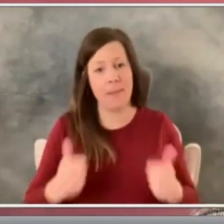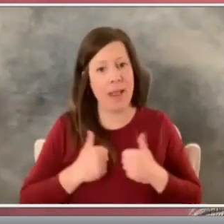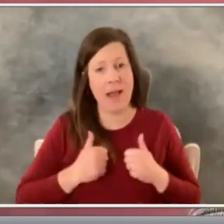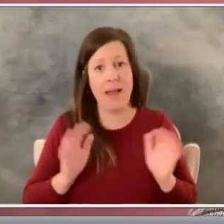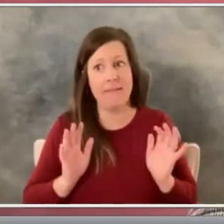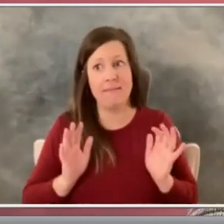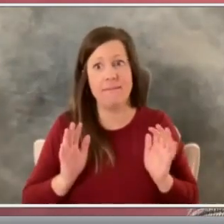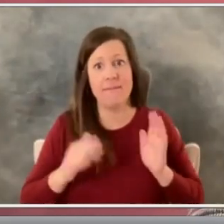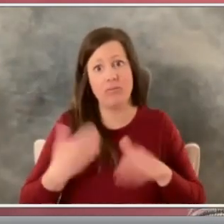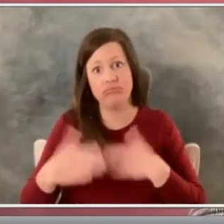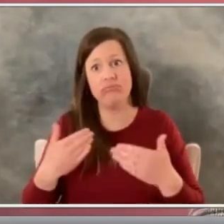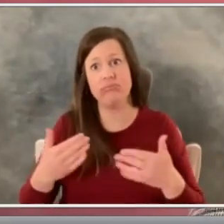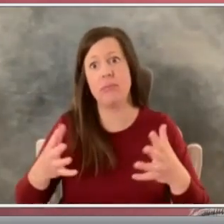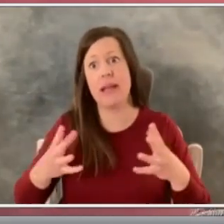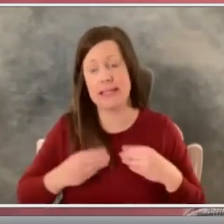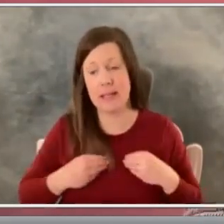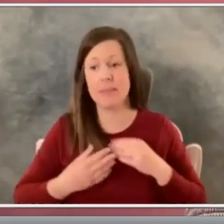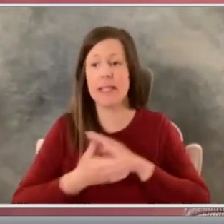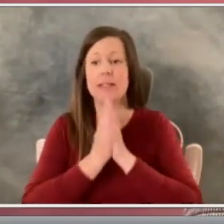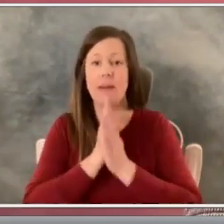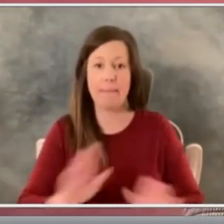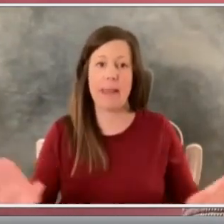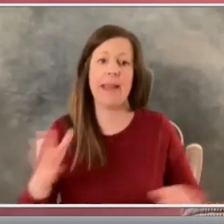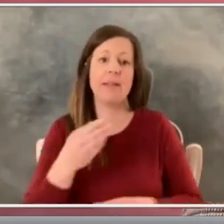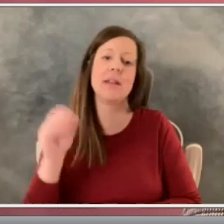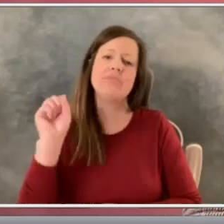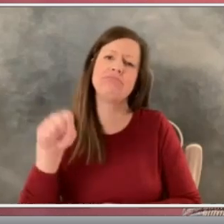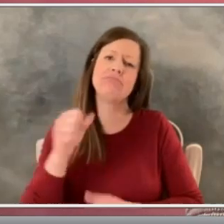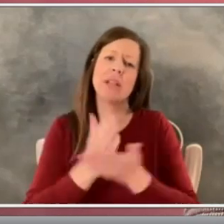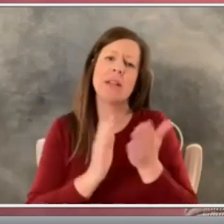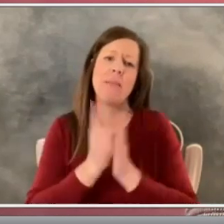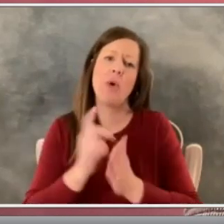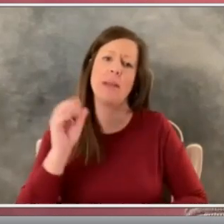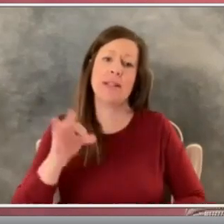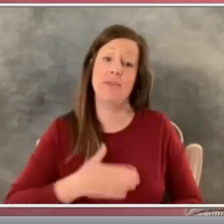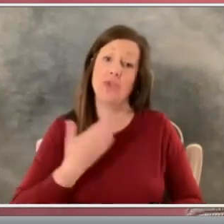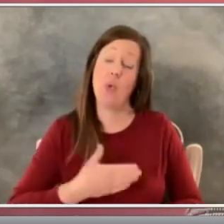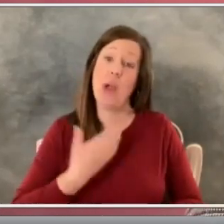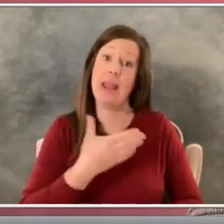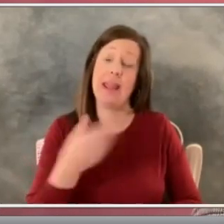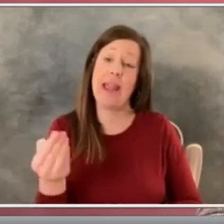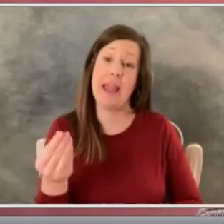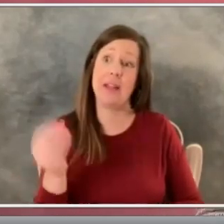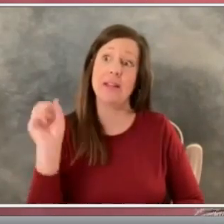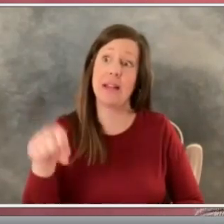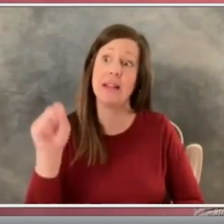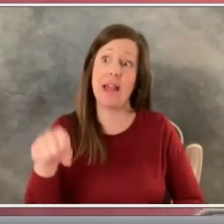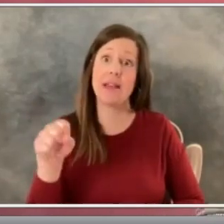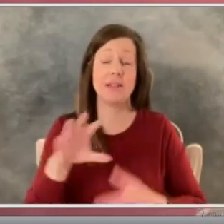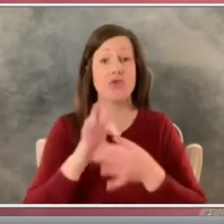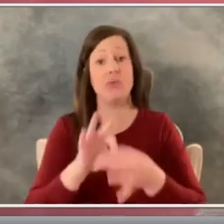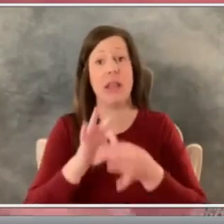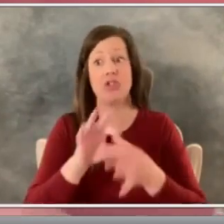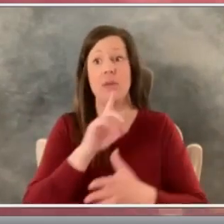acceptance and peace, and yes, there are some moments of joy. And yes, relationships deepen,